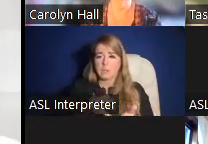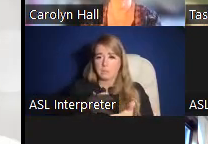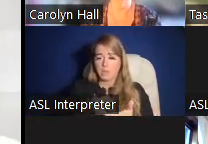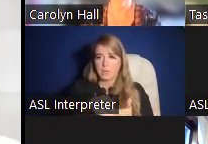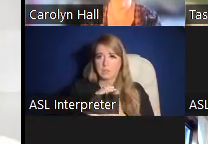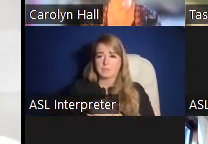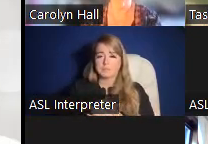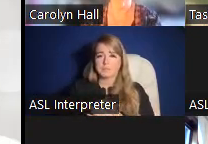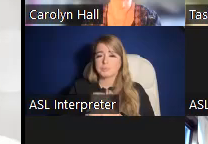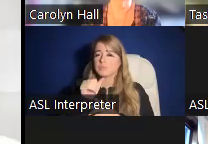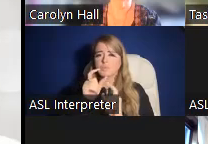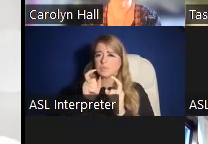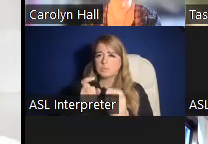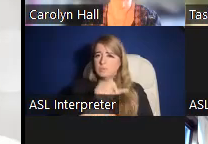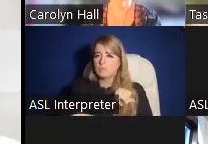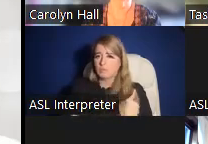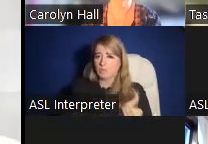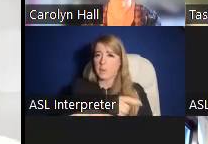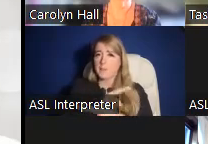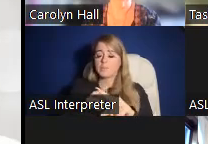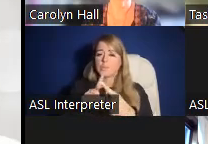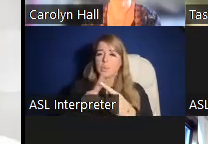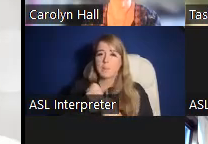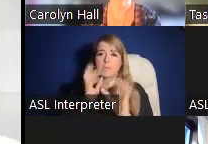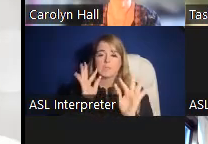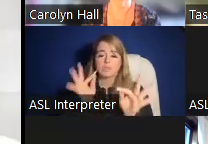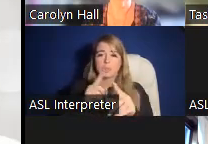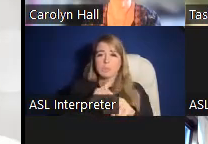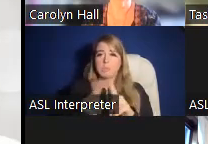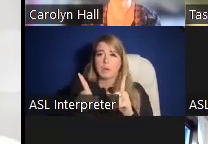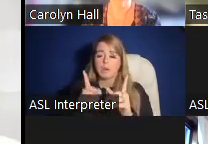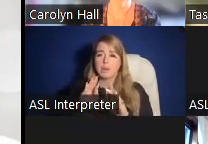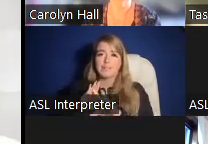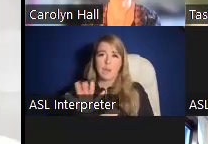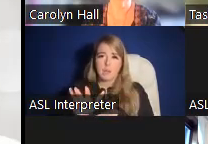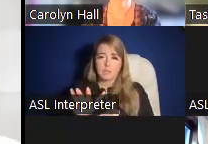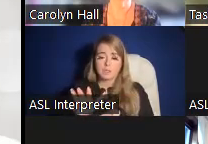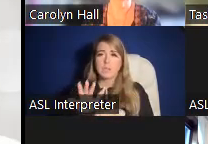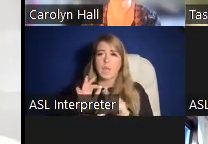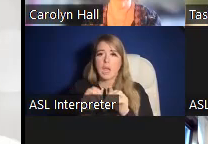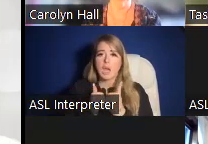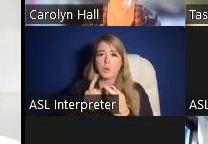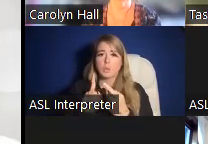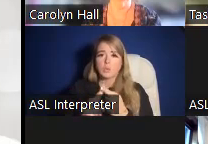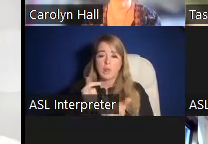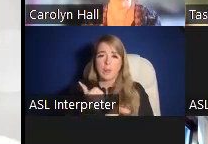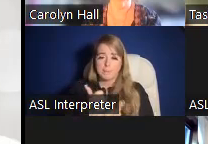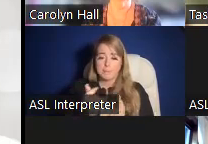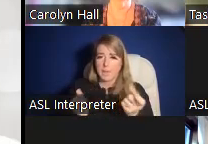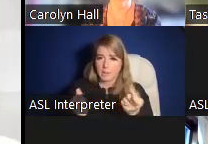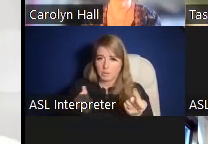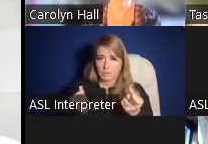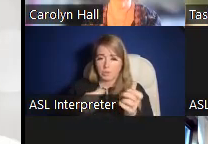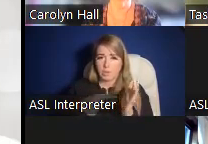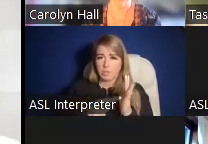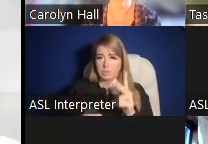grievances, not giving them authority to like make decisions, but like to advise on how to help handle